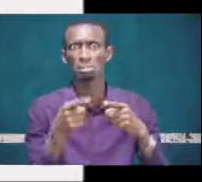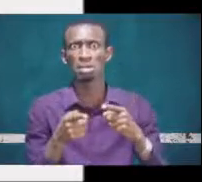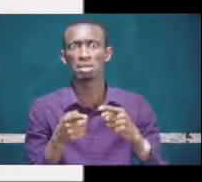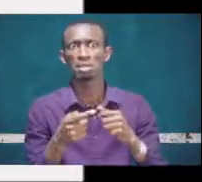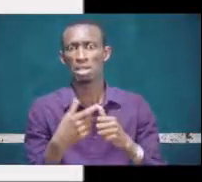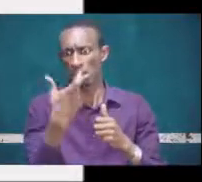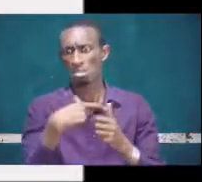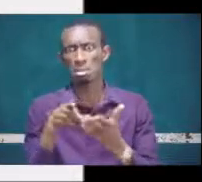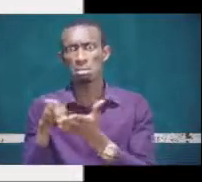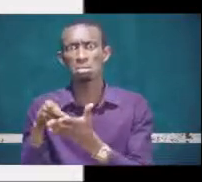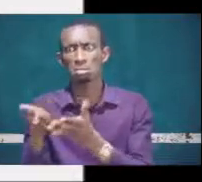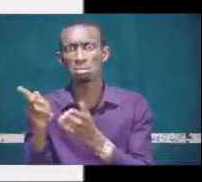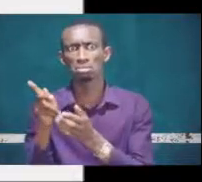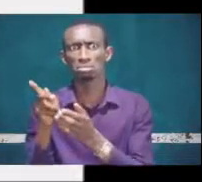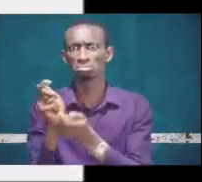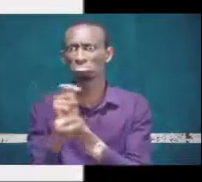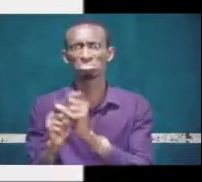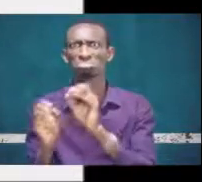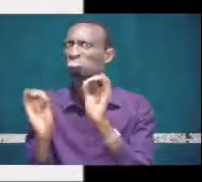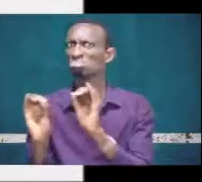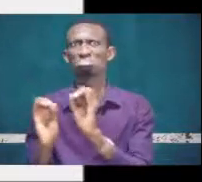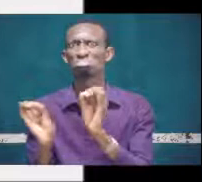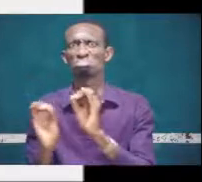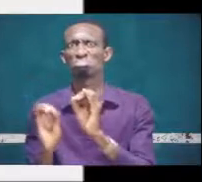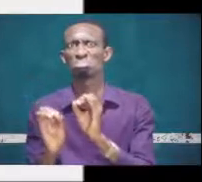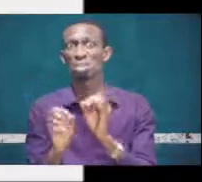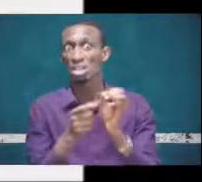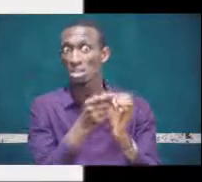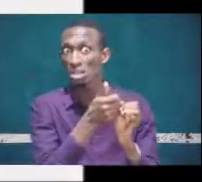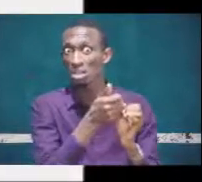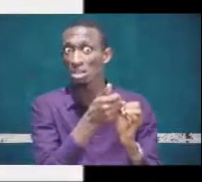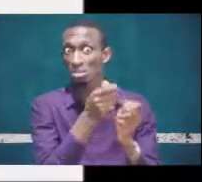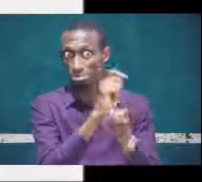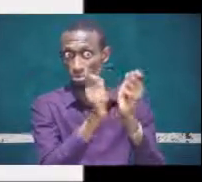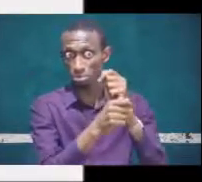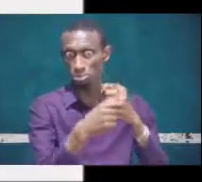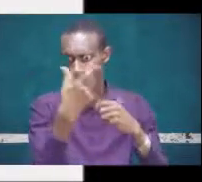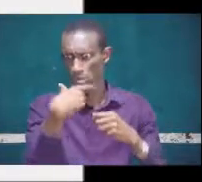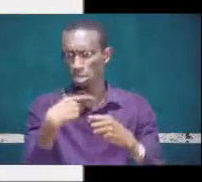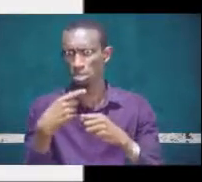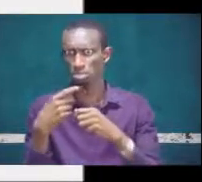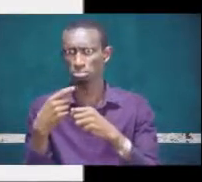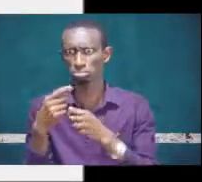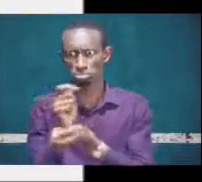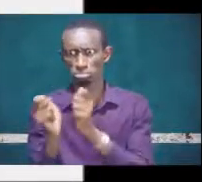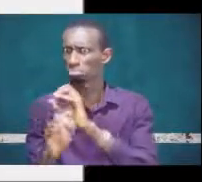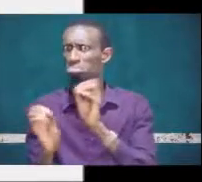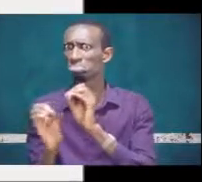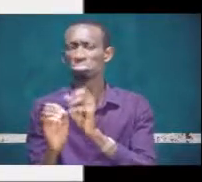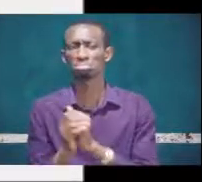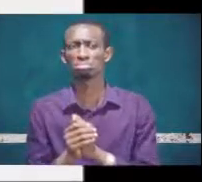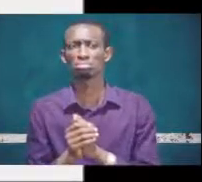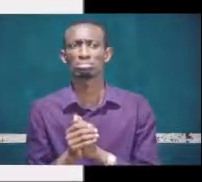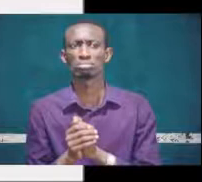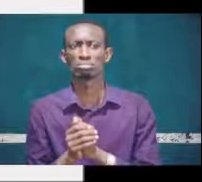is not changing. So I expect you to construct a demand curve for that, meaning that it is also behaving abnormally. Because